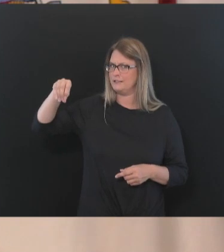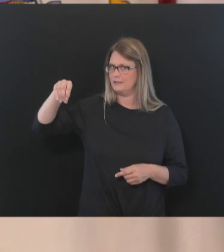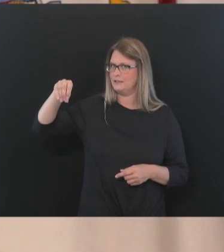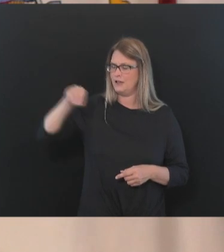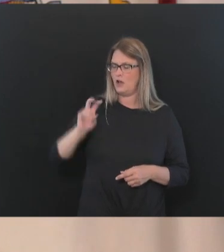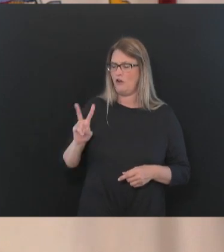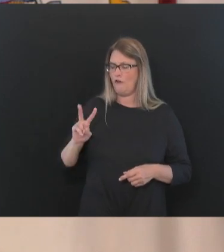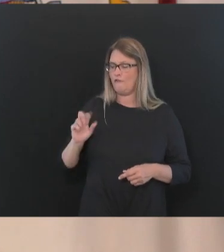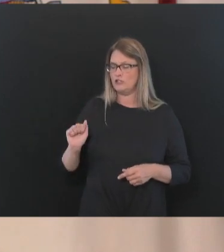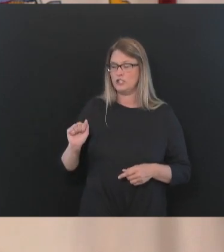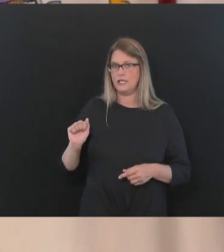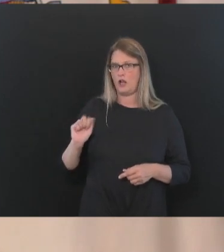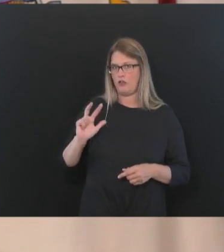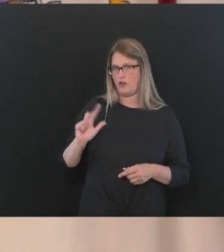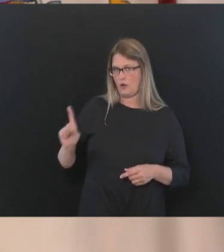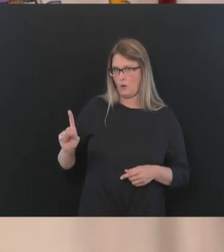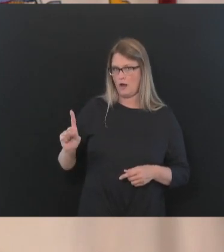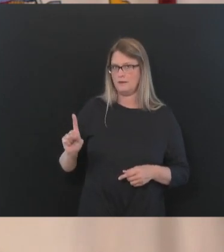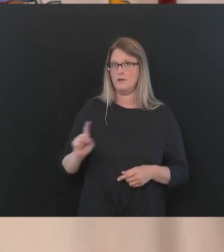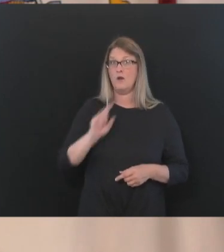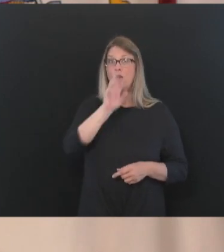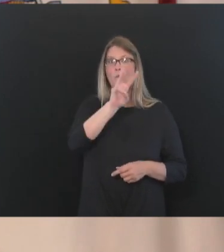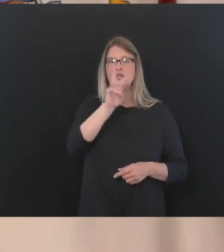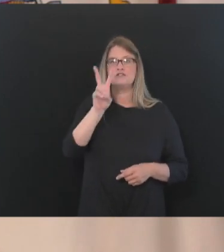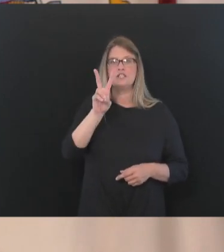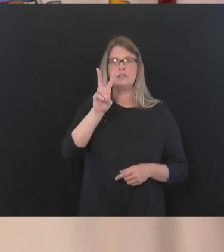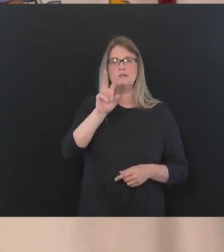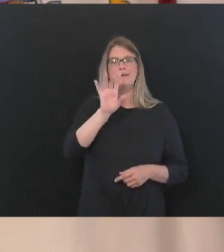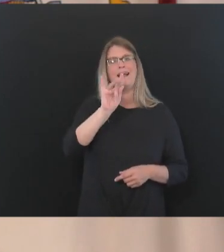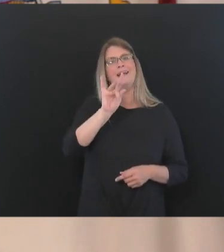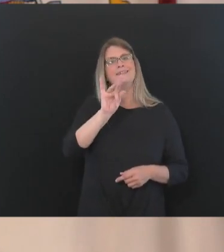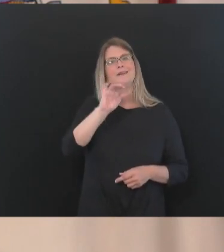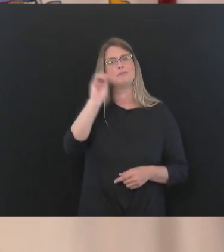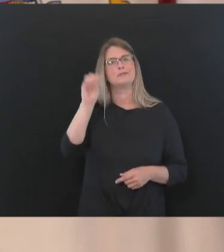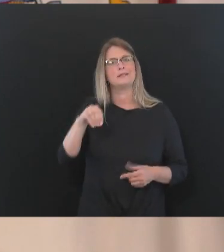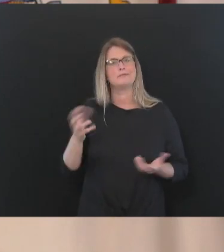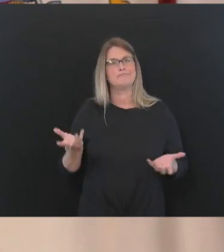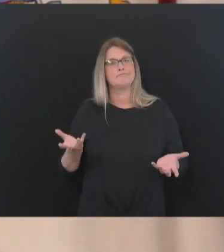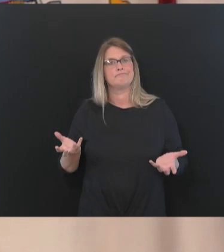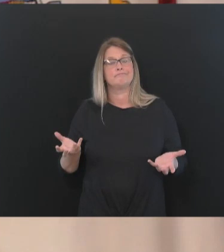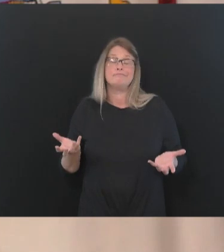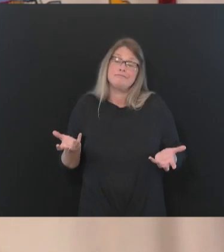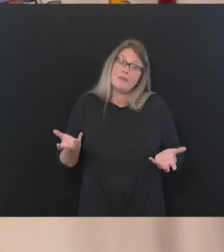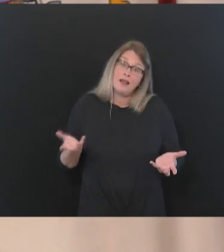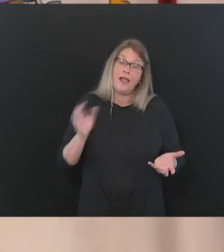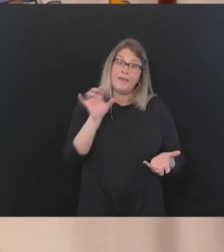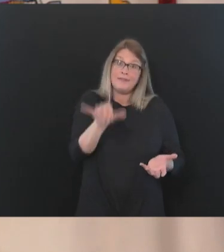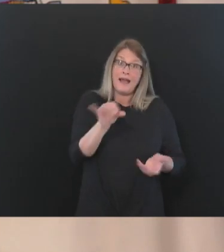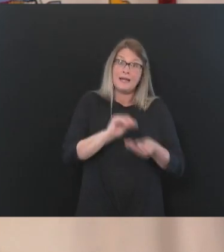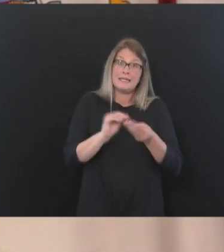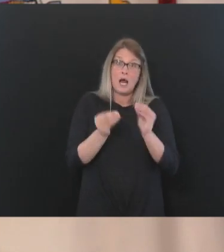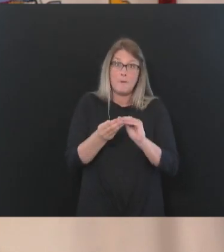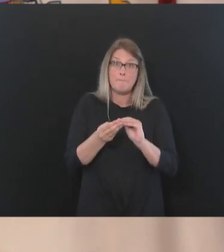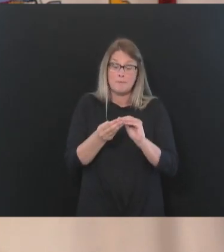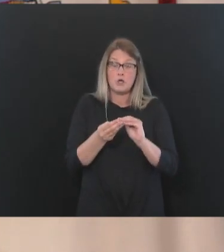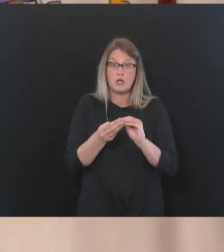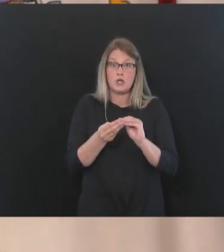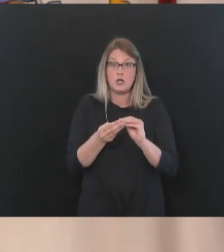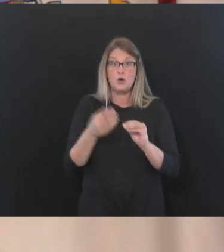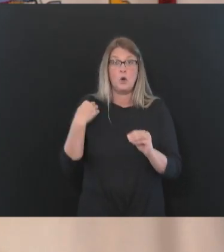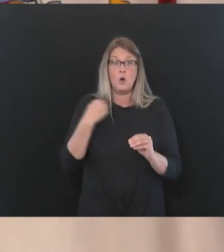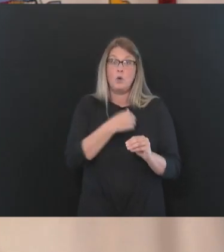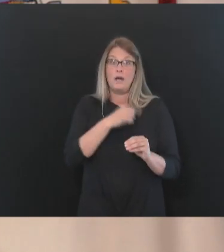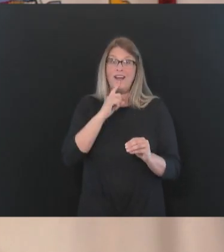Virginia 31, and West Virginia 18. So the number of tested, we're the